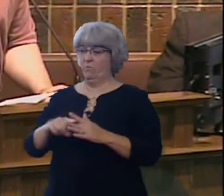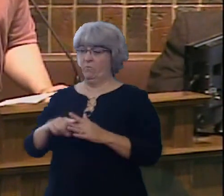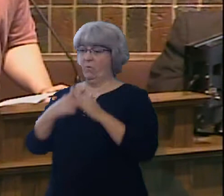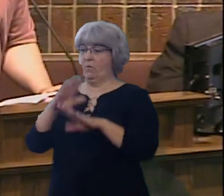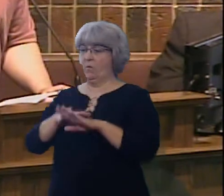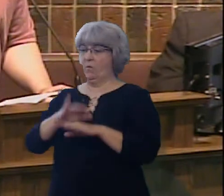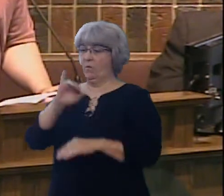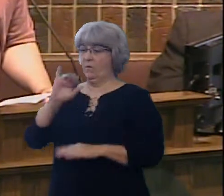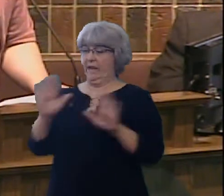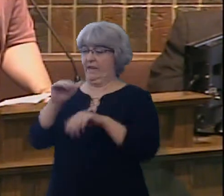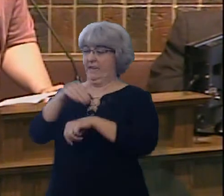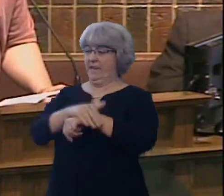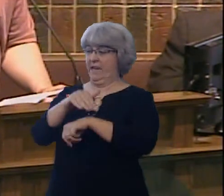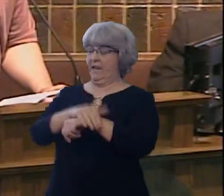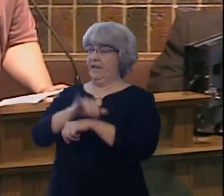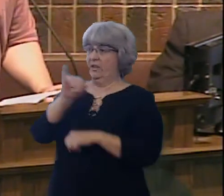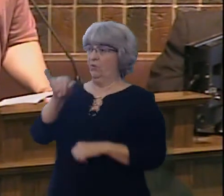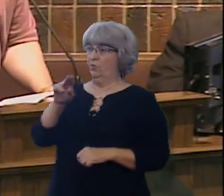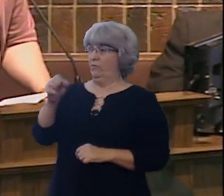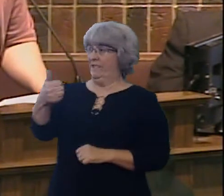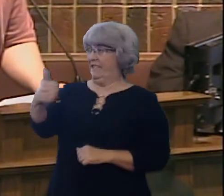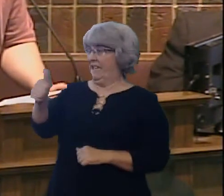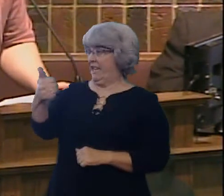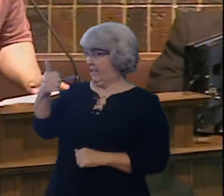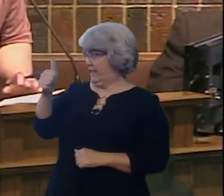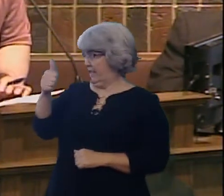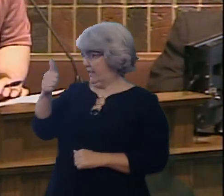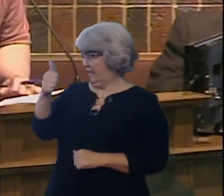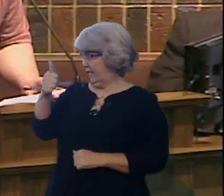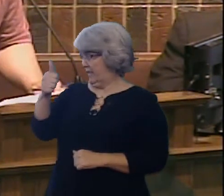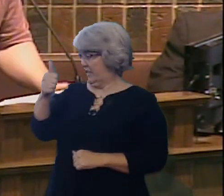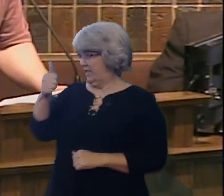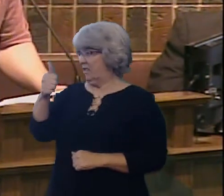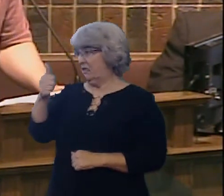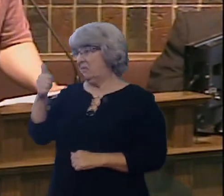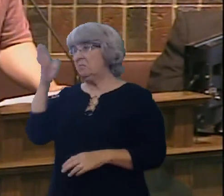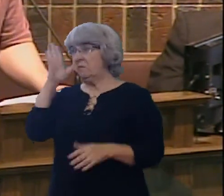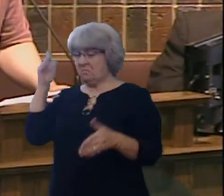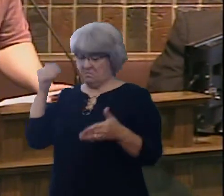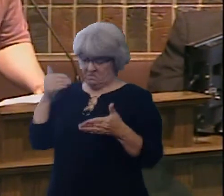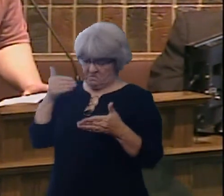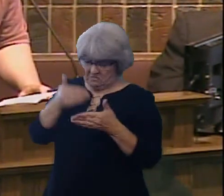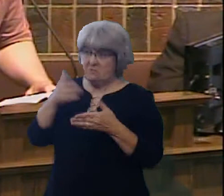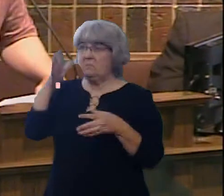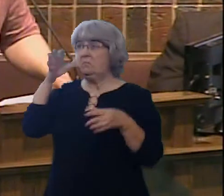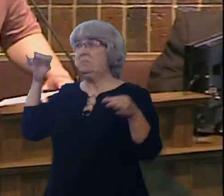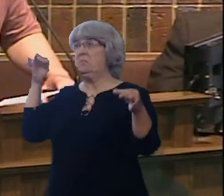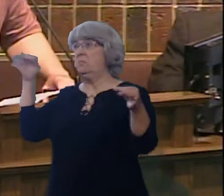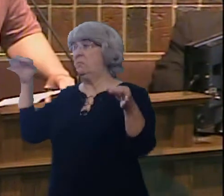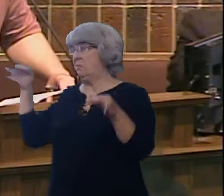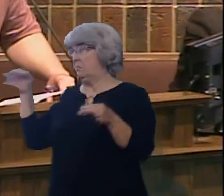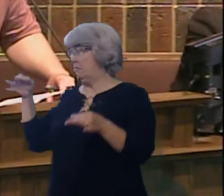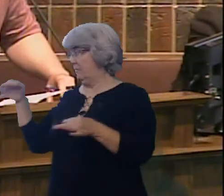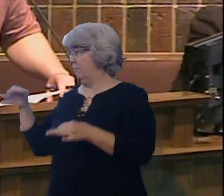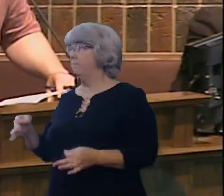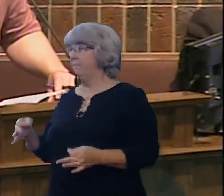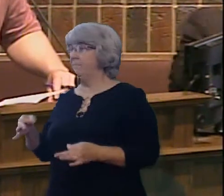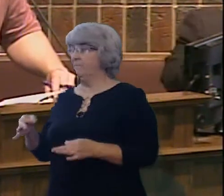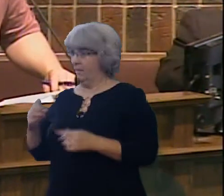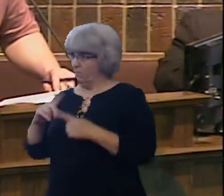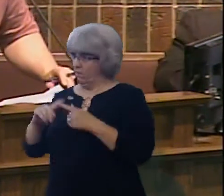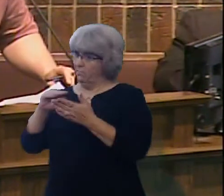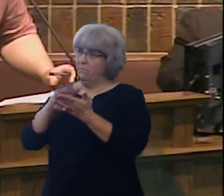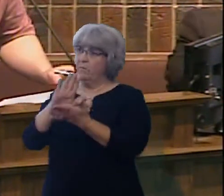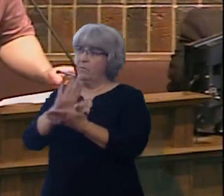That'll be Sunday night after services. And more information will come out as we get closer to that. But mark that on your calendars and